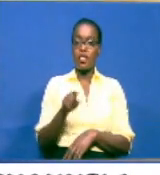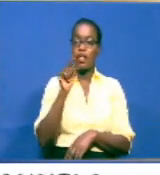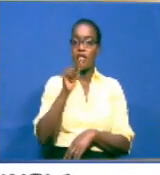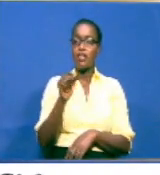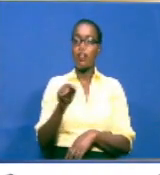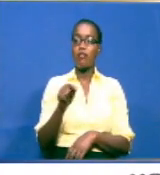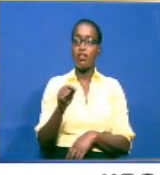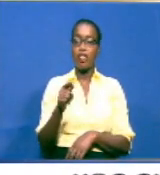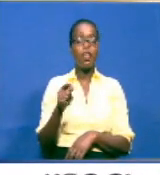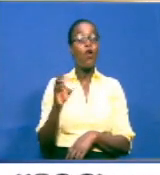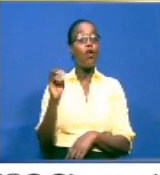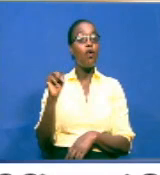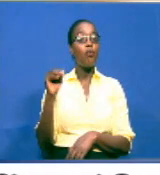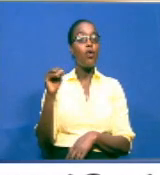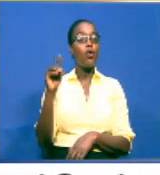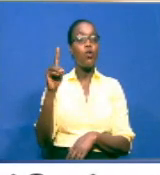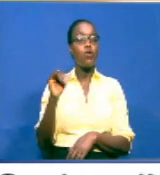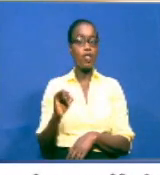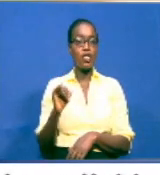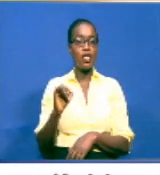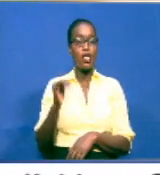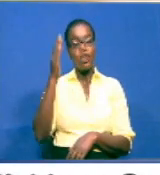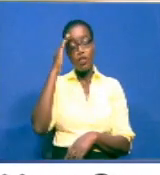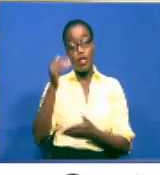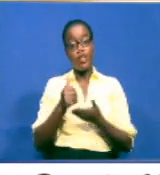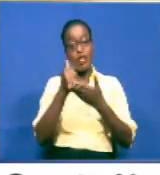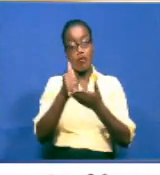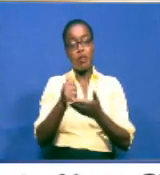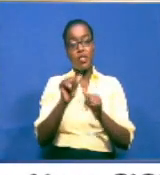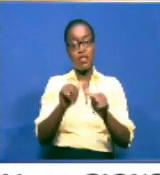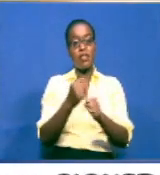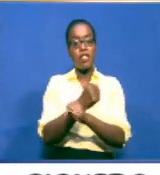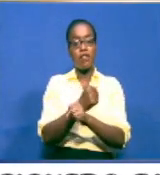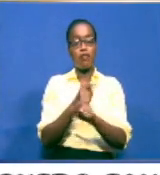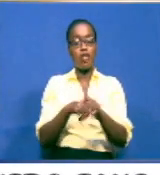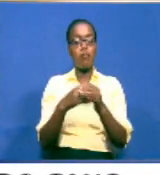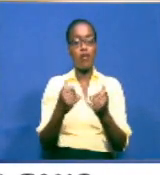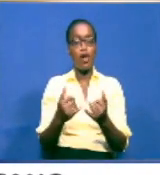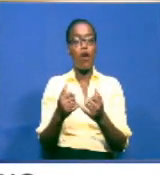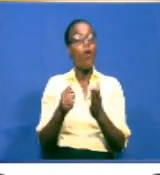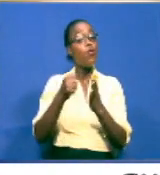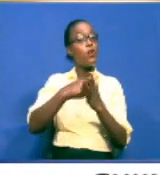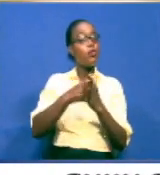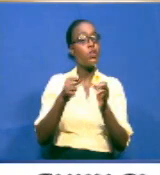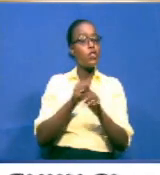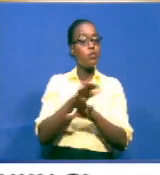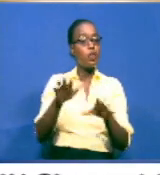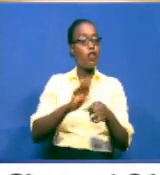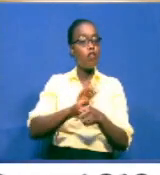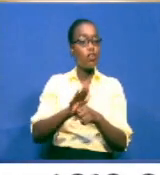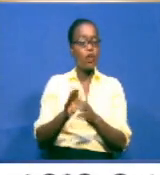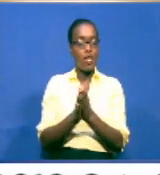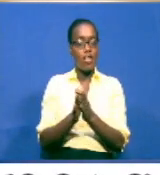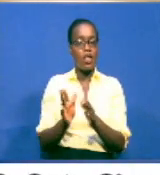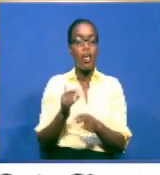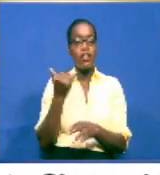been Gamade Lomondi just trying to know and help us stay safe during this time we are fighting spread of COVID-19, and of course the mobile